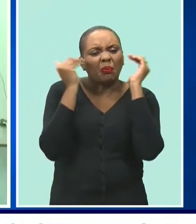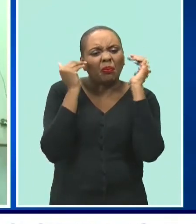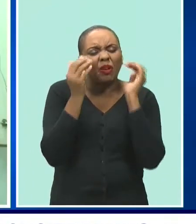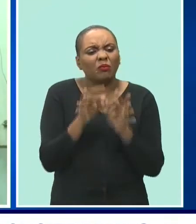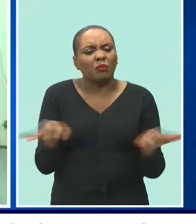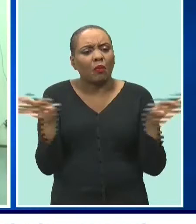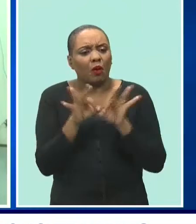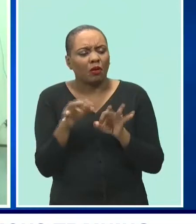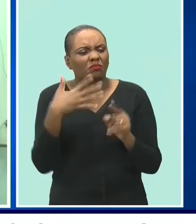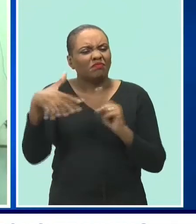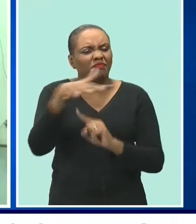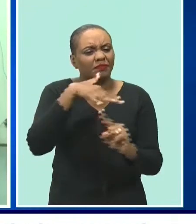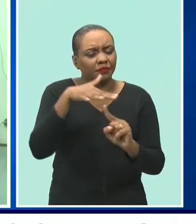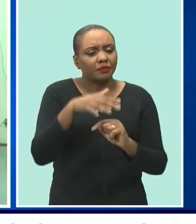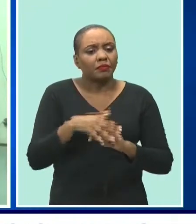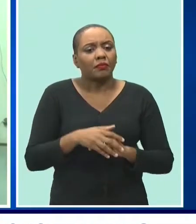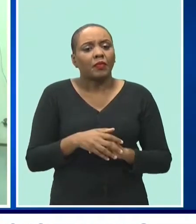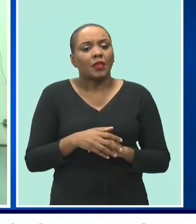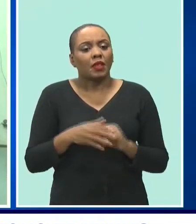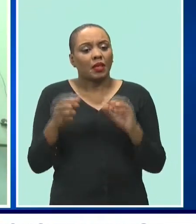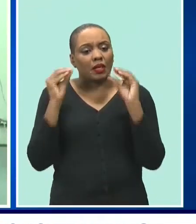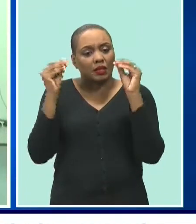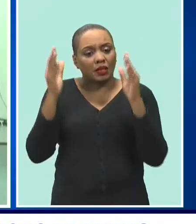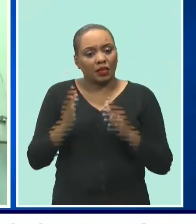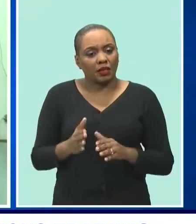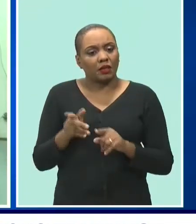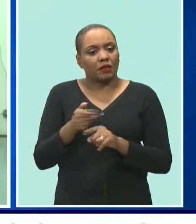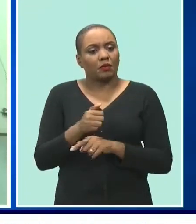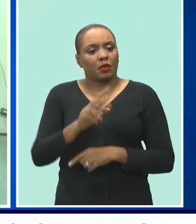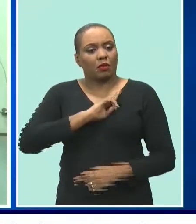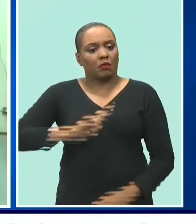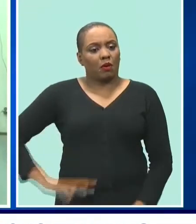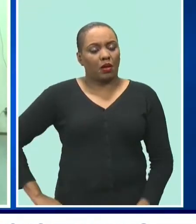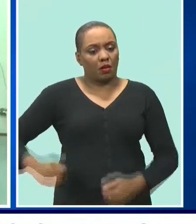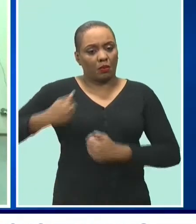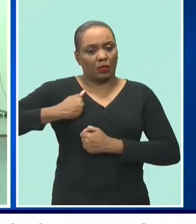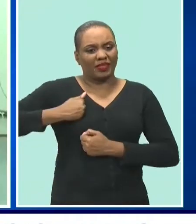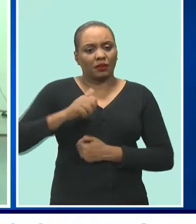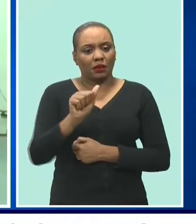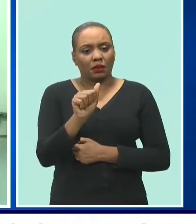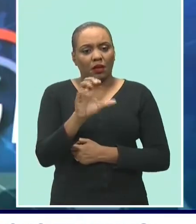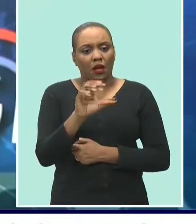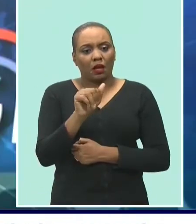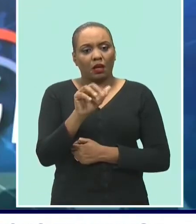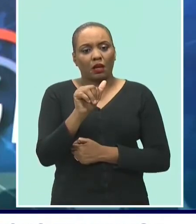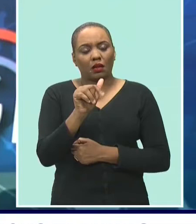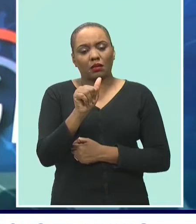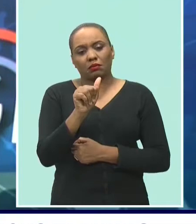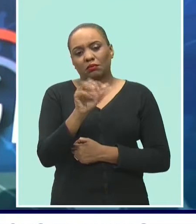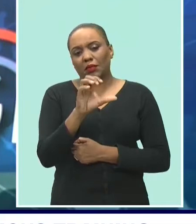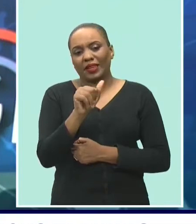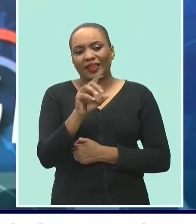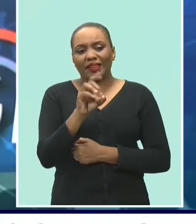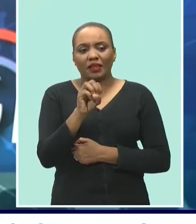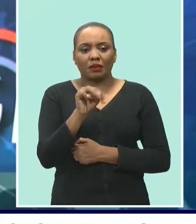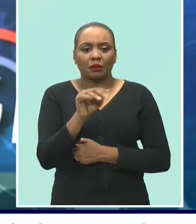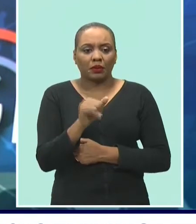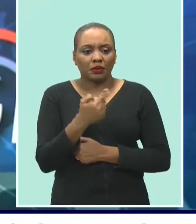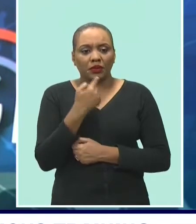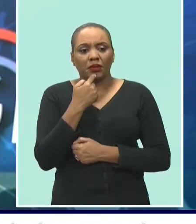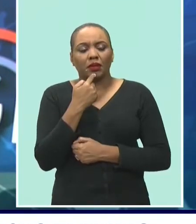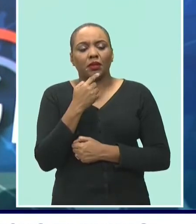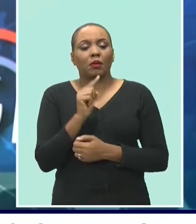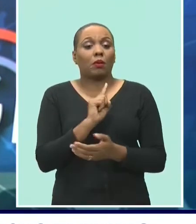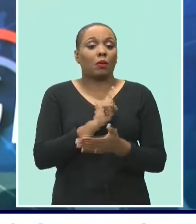the operative environment. Course facilitator at the Royal Military Academy Sandhurst, Ronnie McCourt, says the